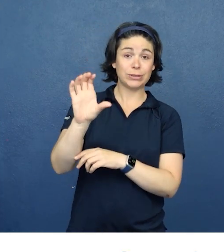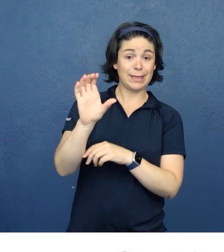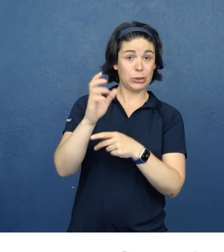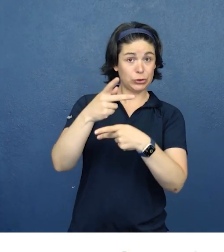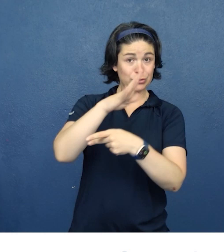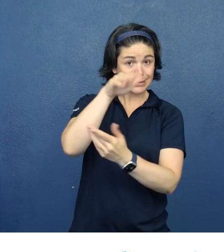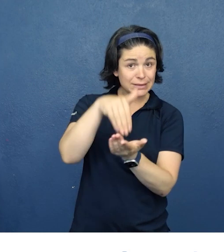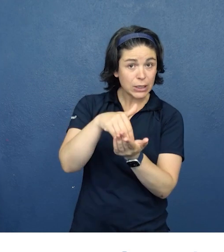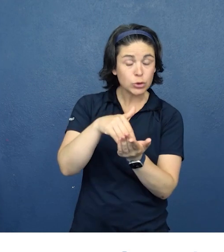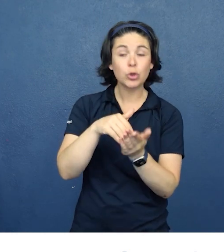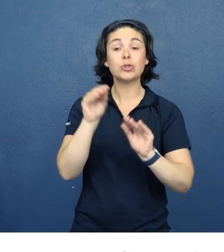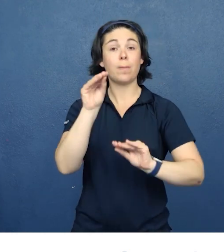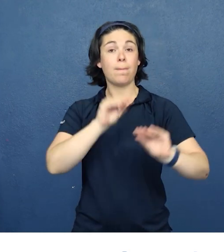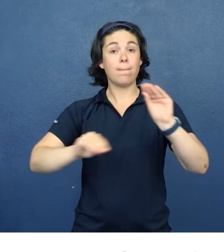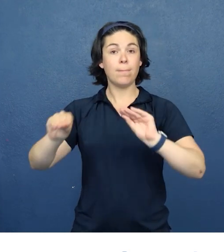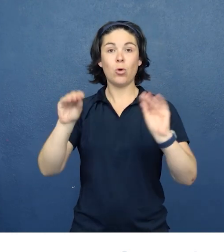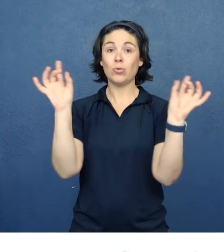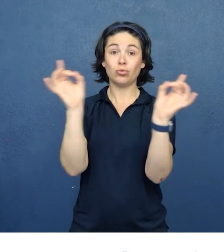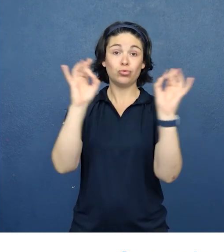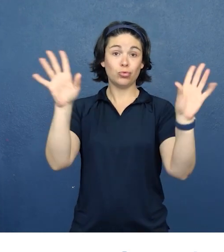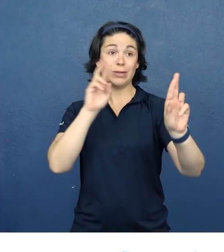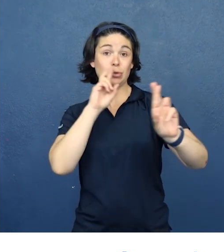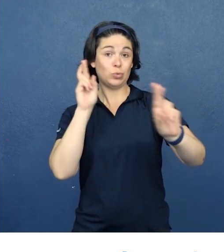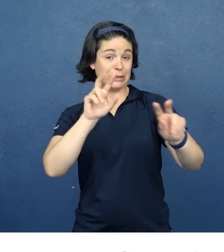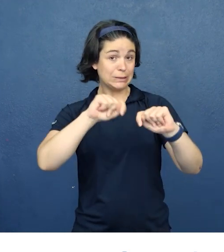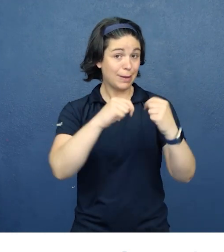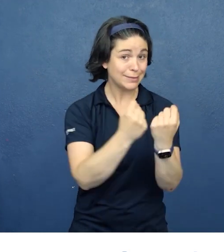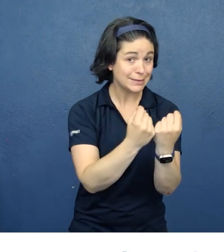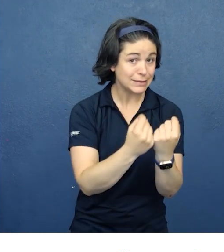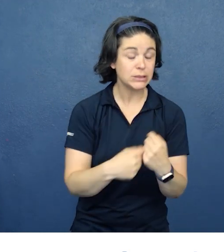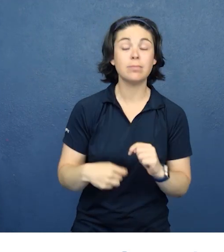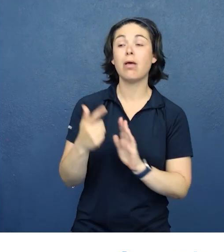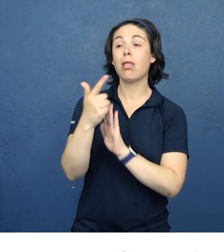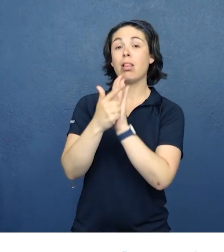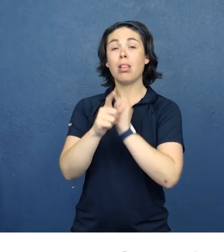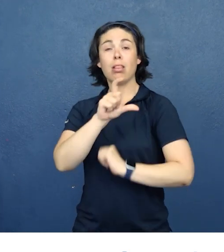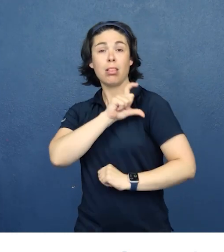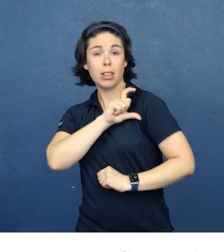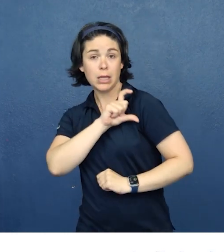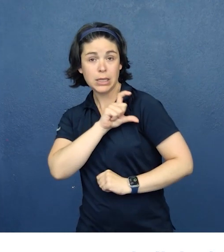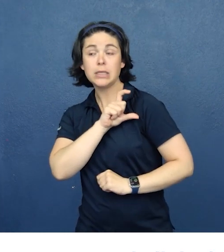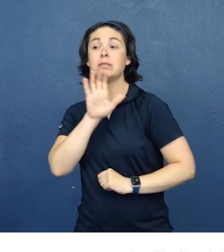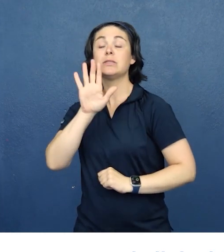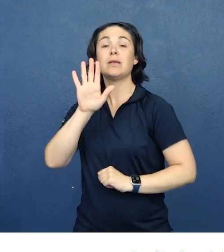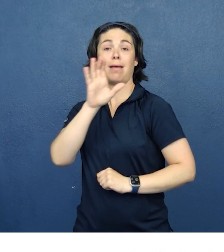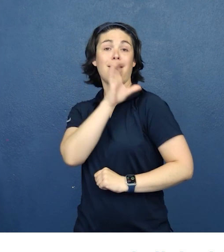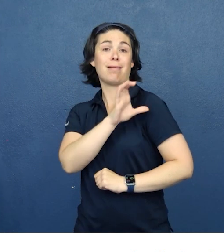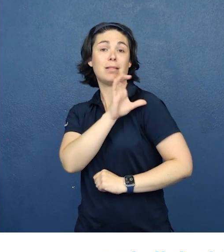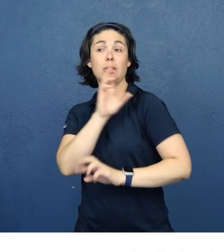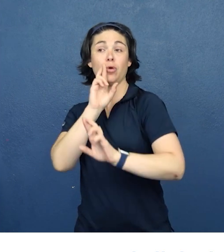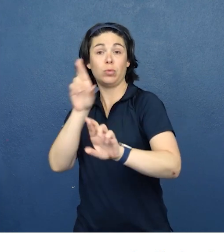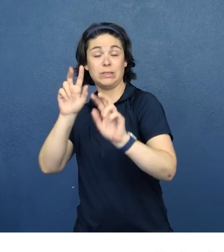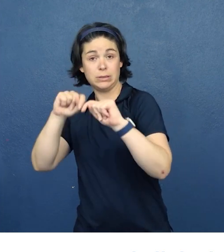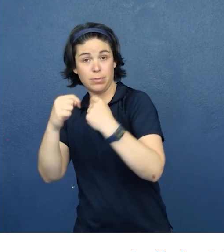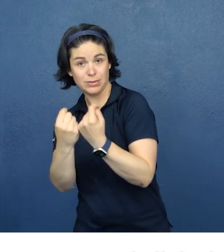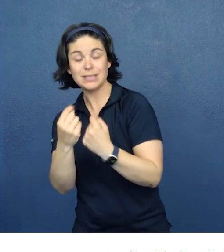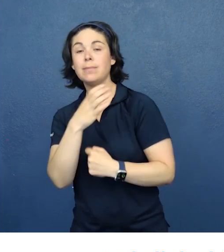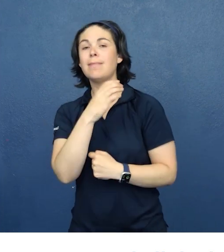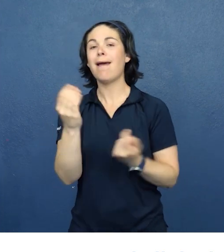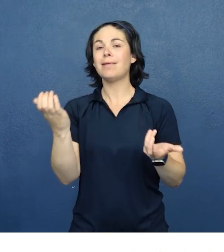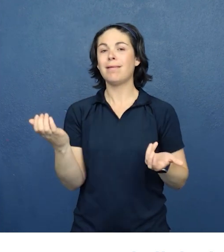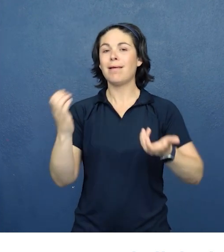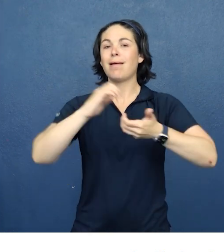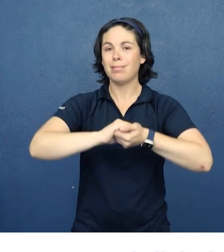centers, our mobile crisis response teams, law enforcement and clinical therapist response teams, and the